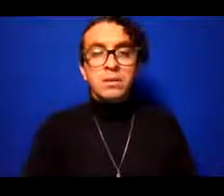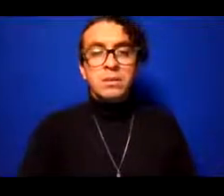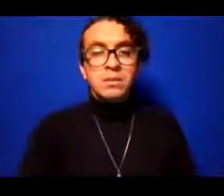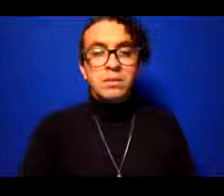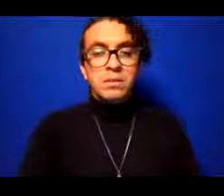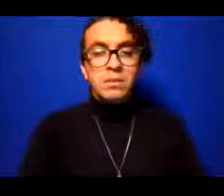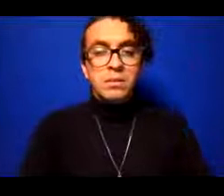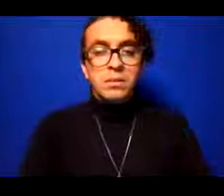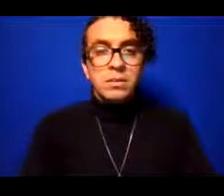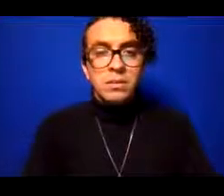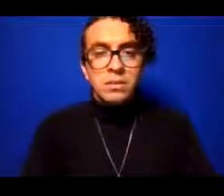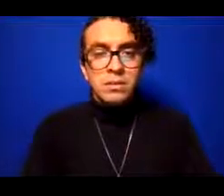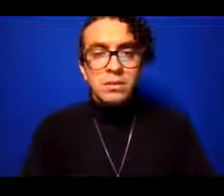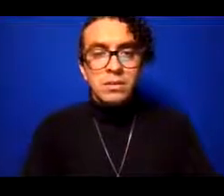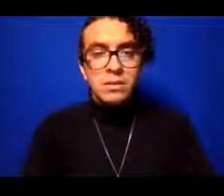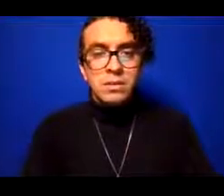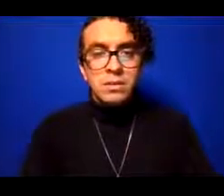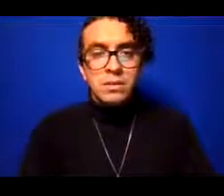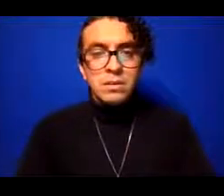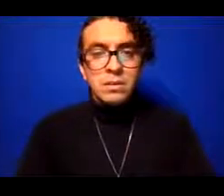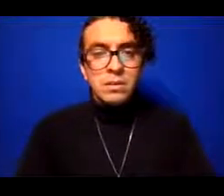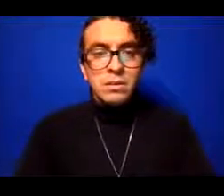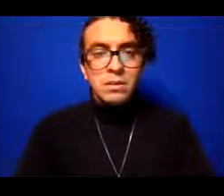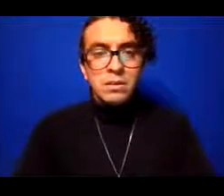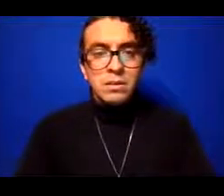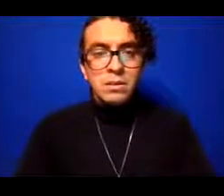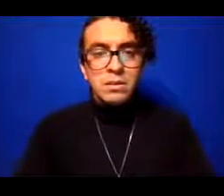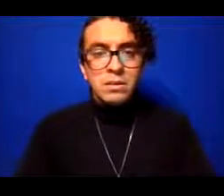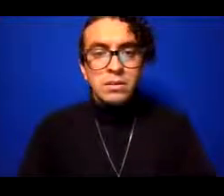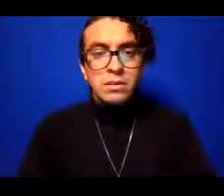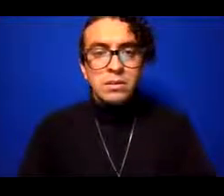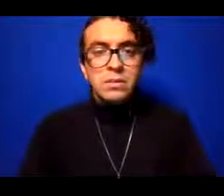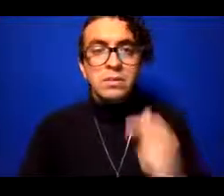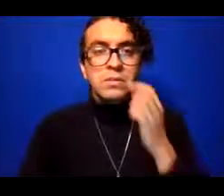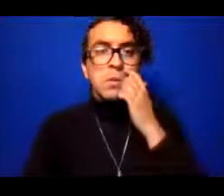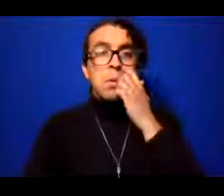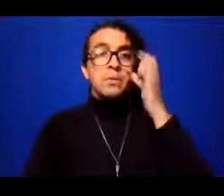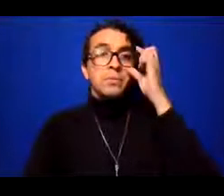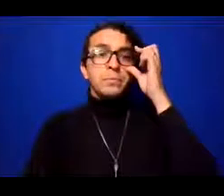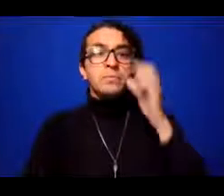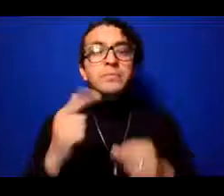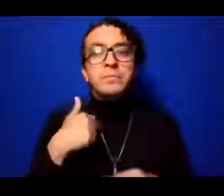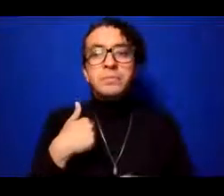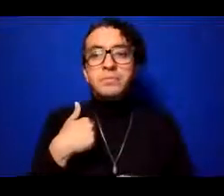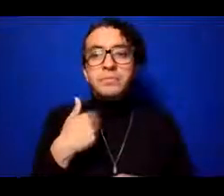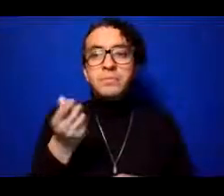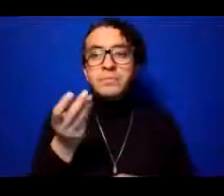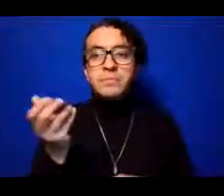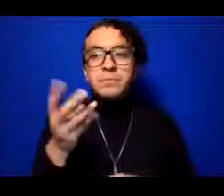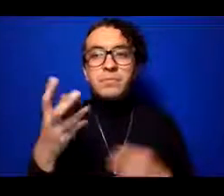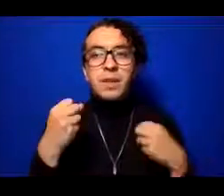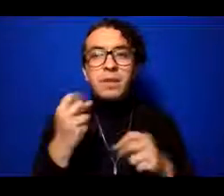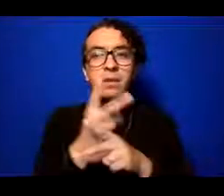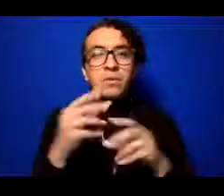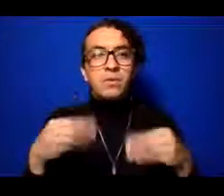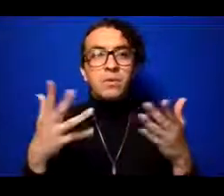demands for mental health, continue to skyrocket, there's fewer and fewer mental health providers that are readily available to really